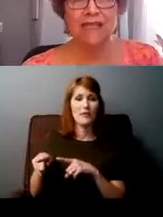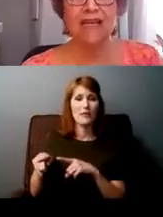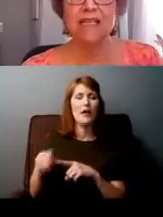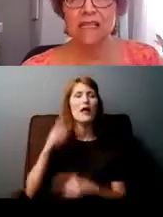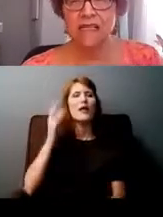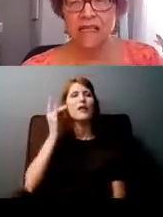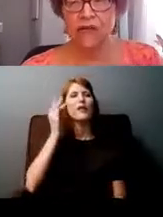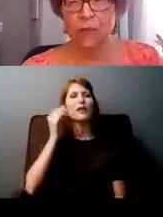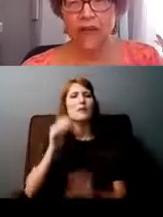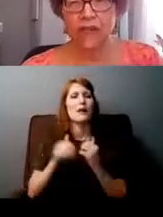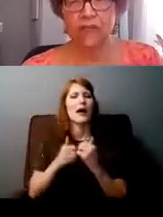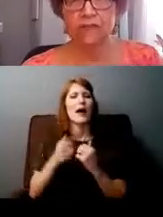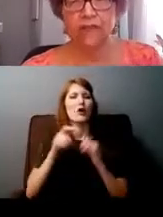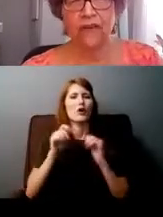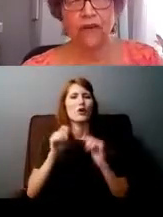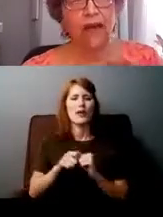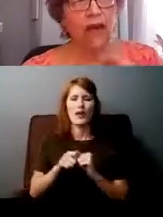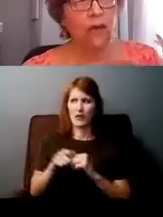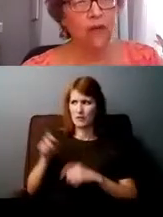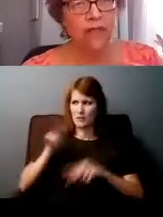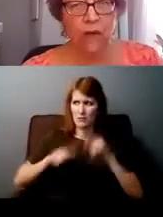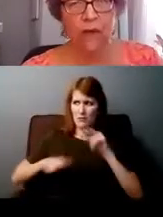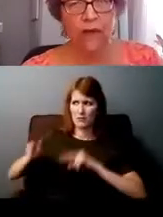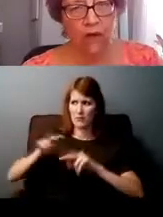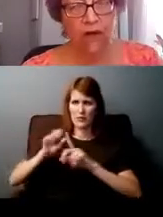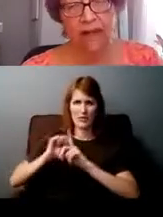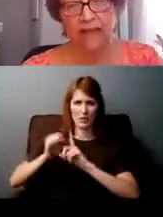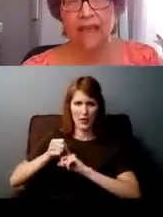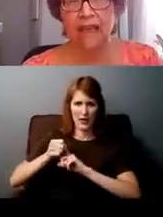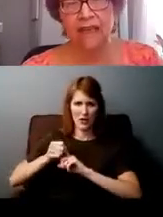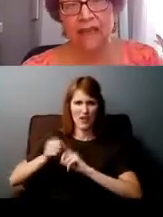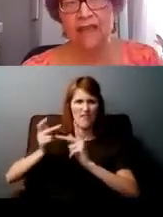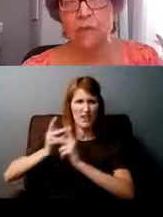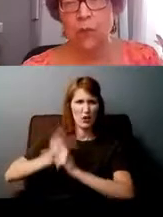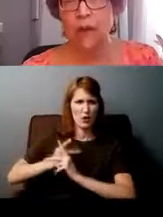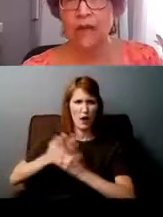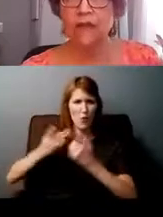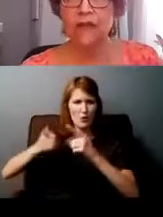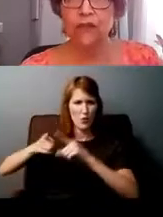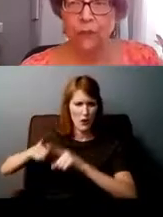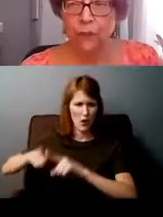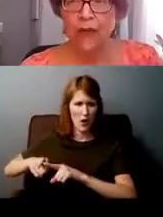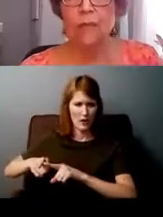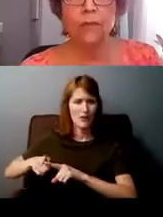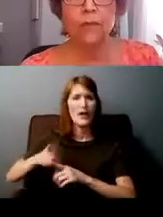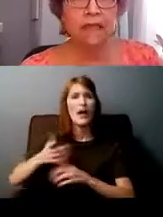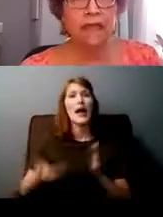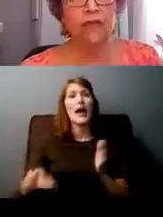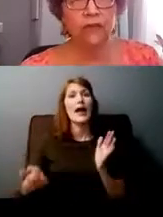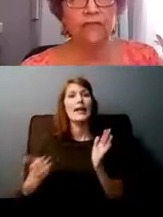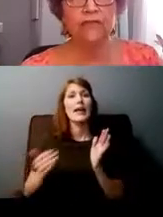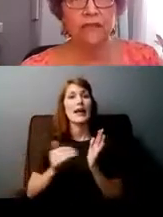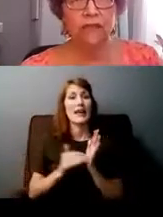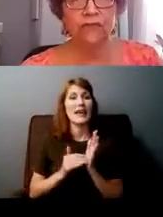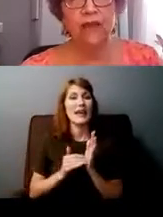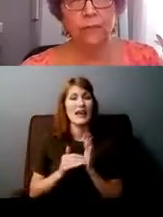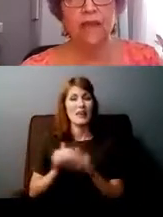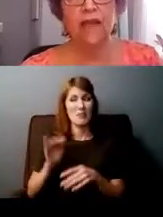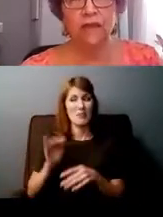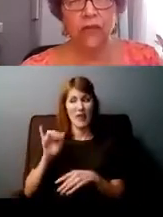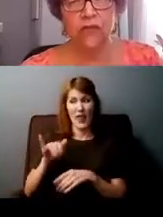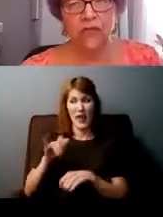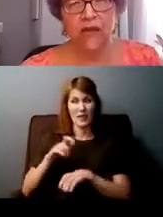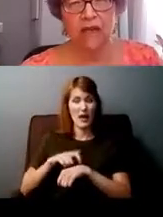can assess the situation, figure out what's going on. And again, at this point, you probably can get a good feel for